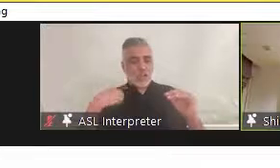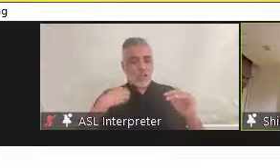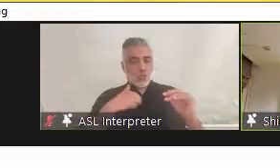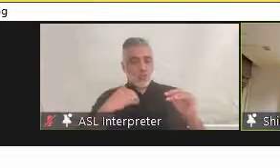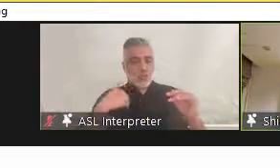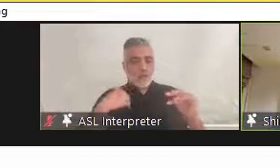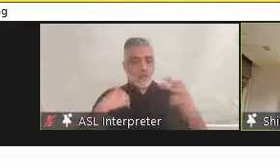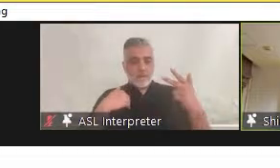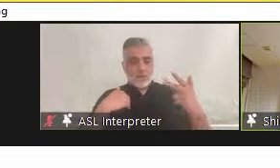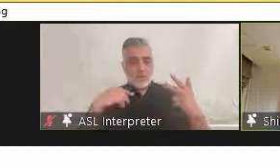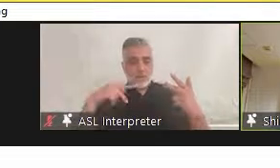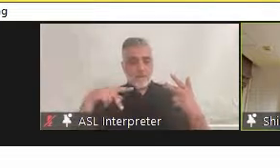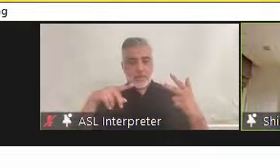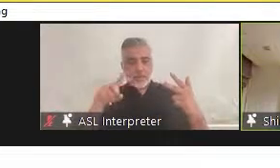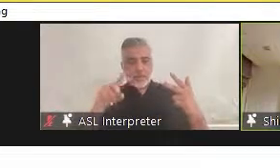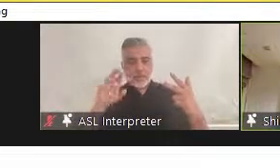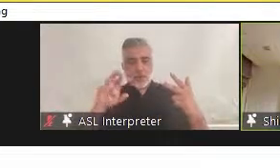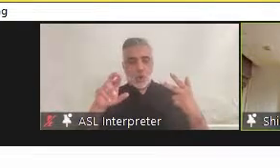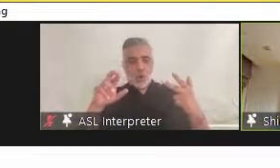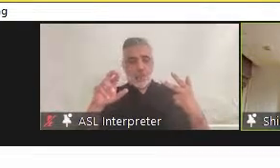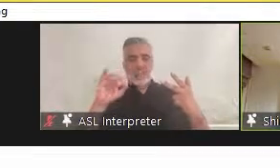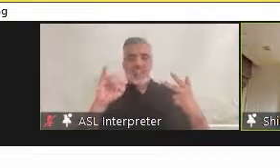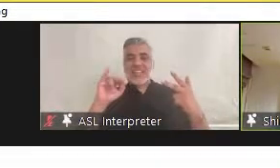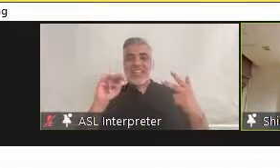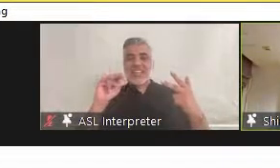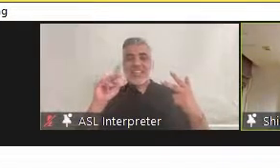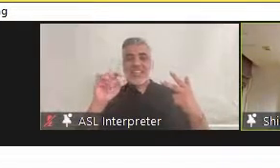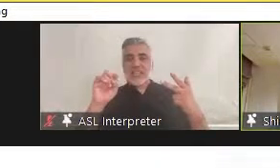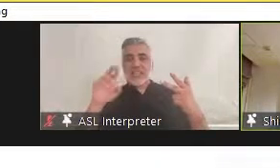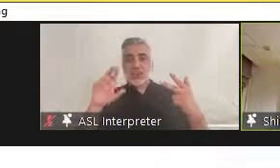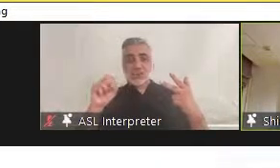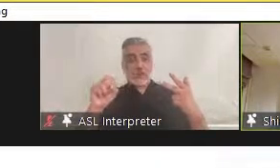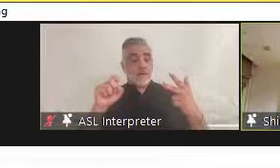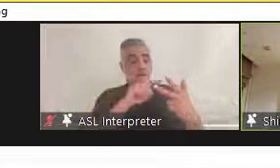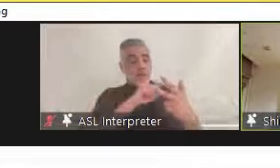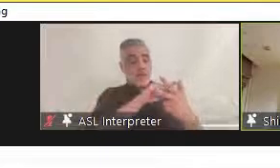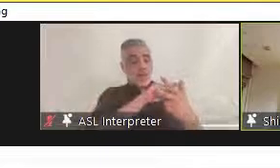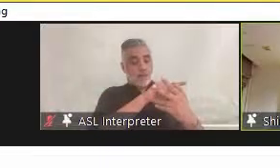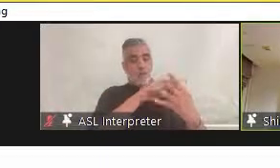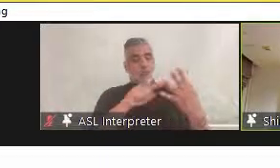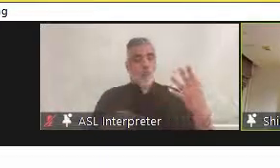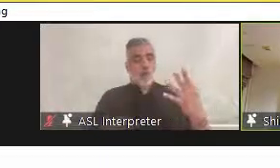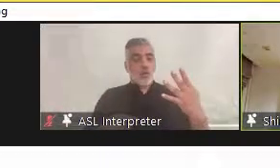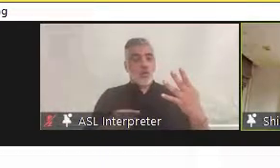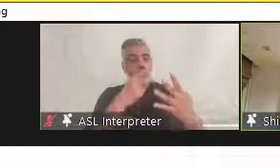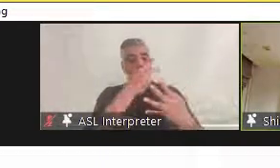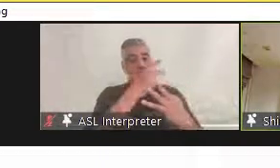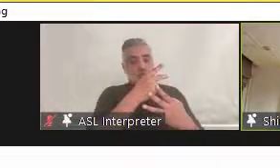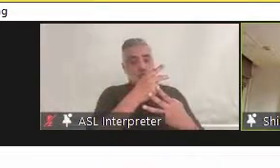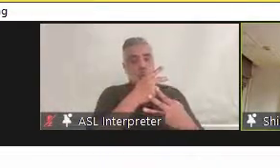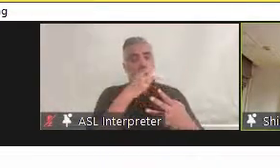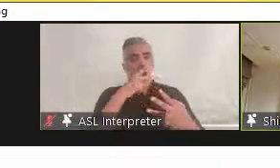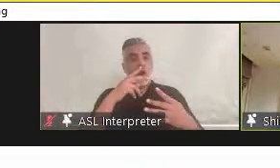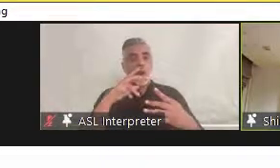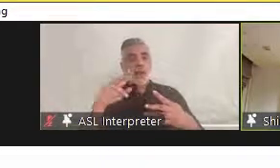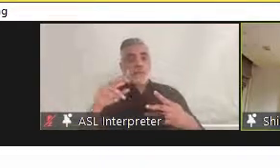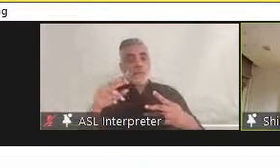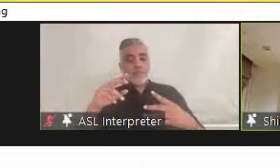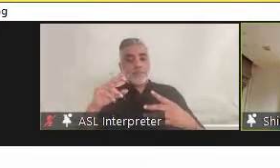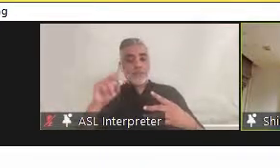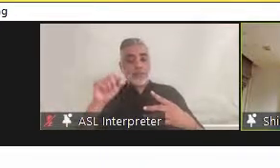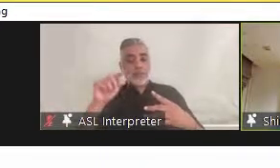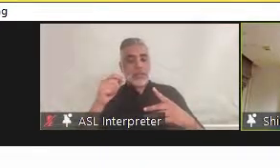level indicators, and out of 4, the 2 of those indicators are actually disaggregated